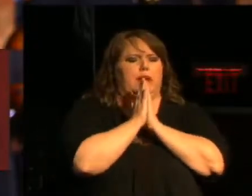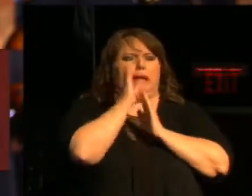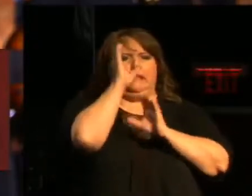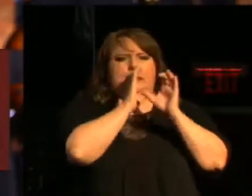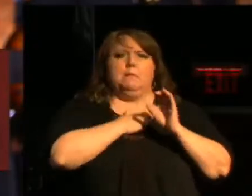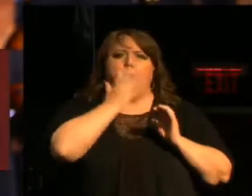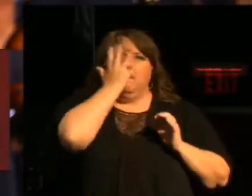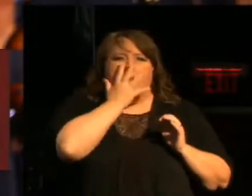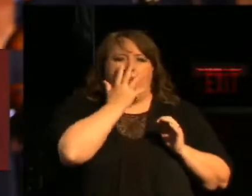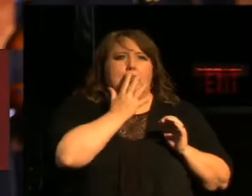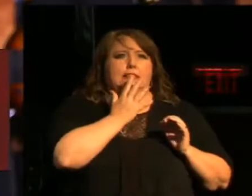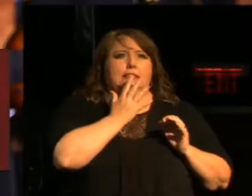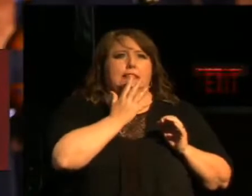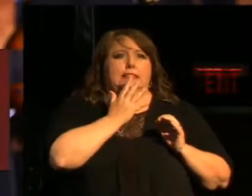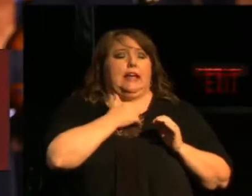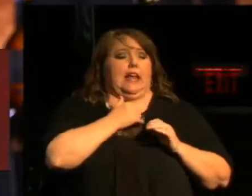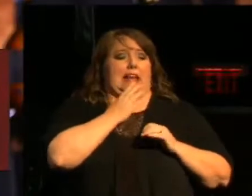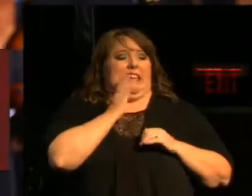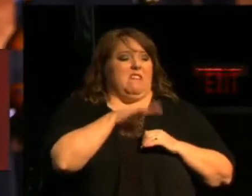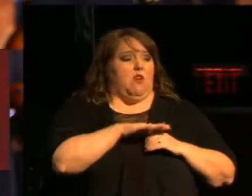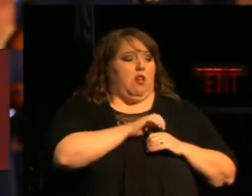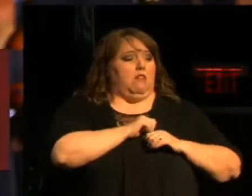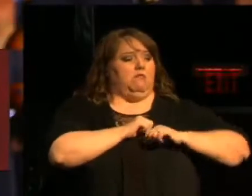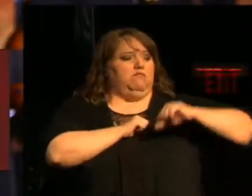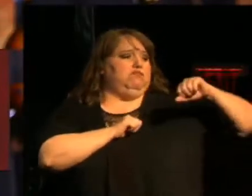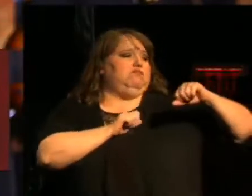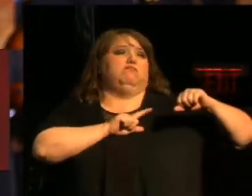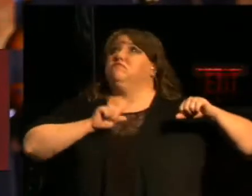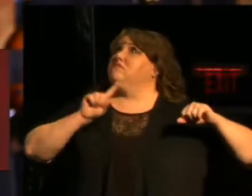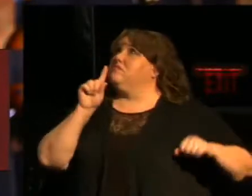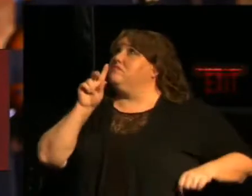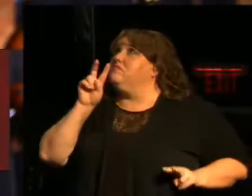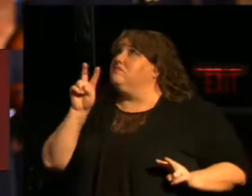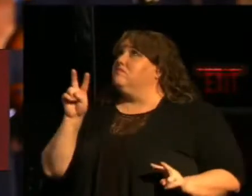too. Hey, Viv. Hey, Mike.